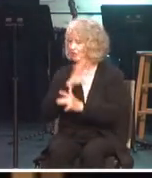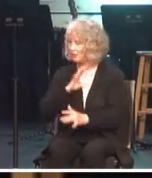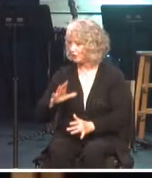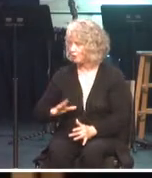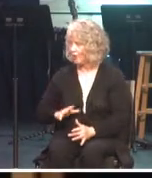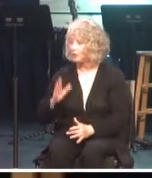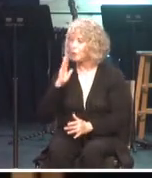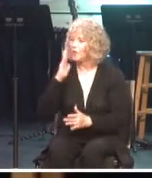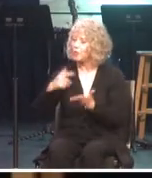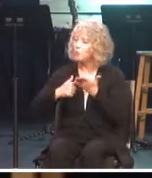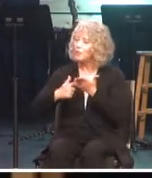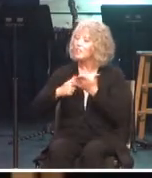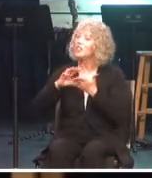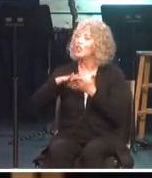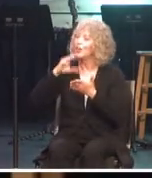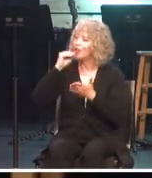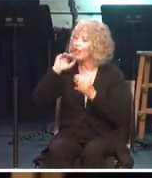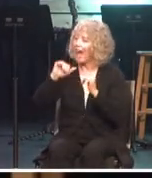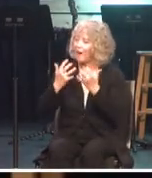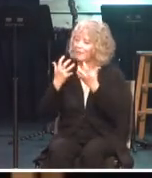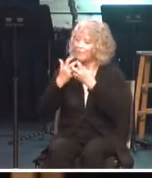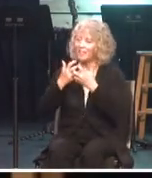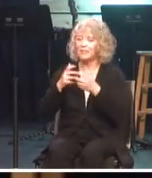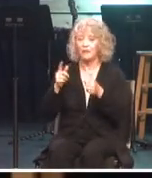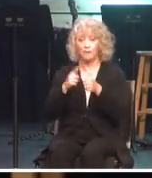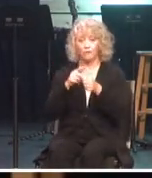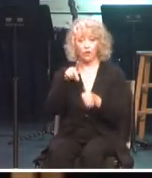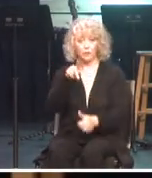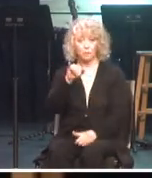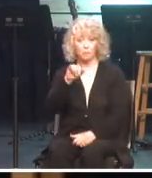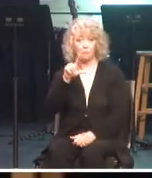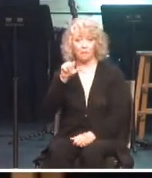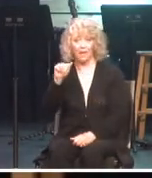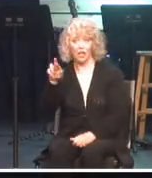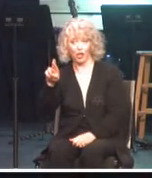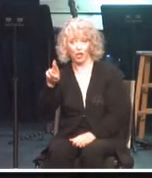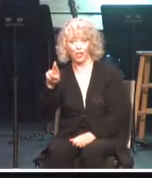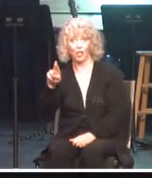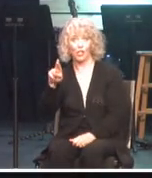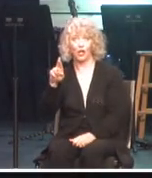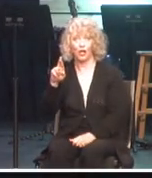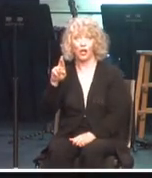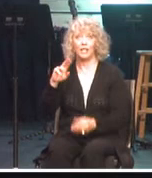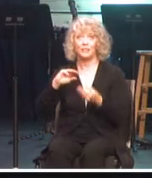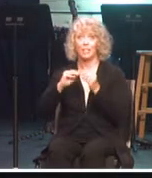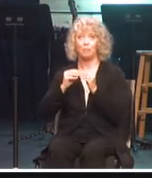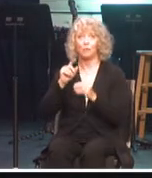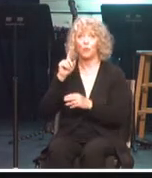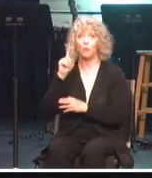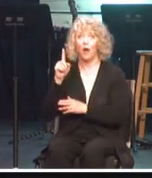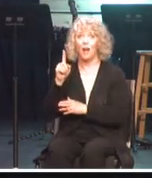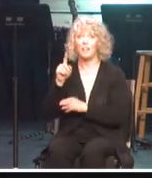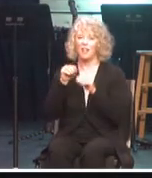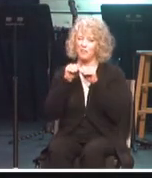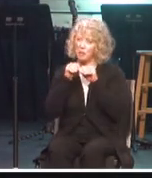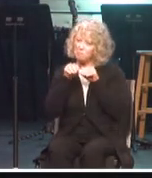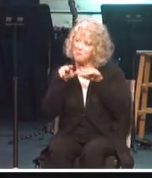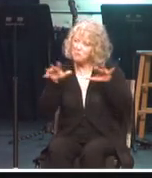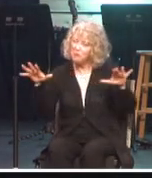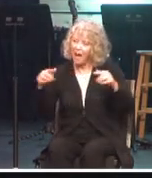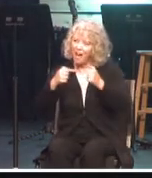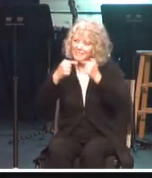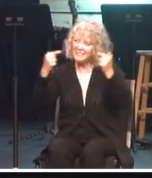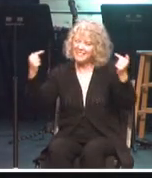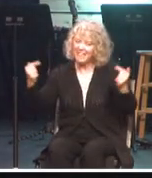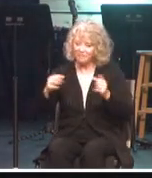application as we go. Pillar number one, we'll focus here this morning. Pillar number one, the pervasive sinfulness of